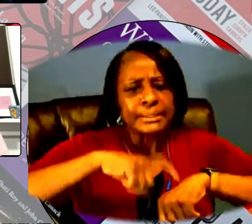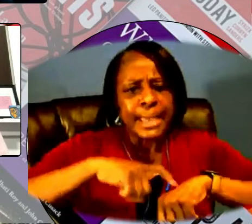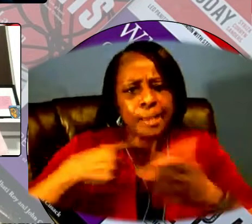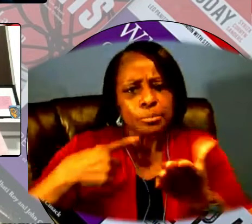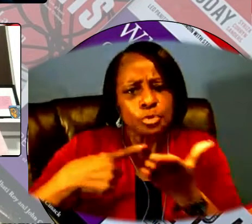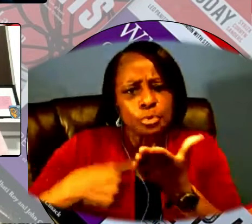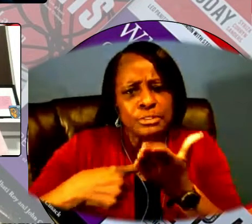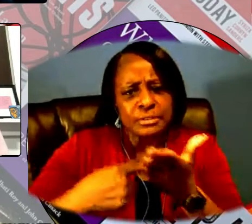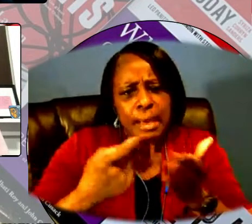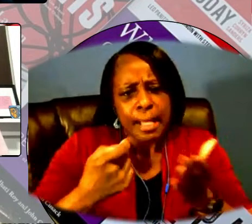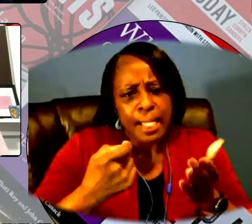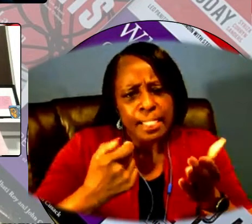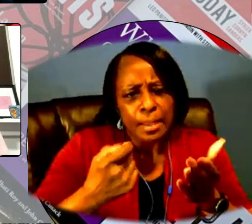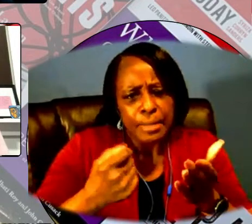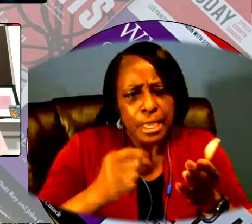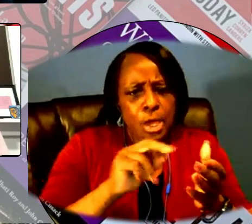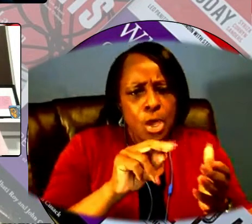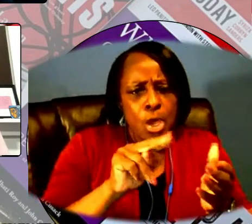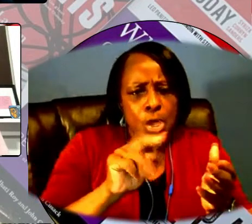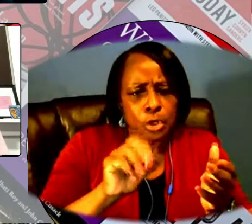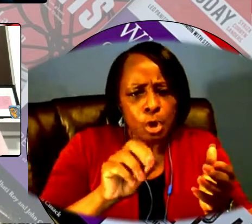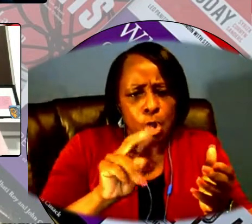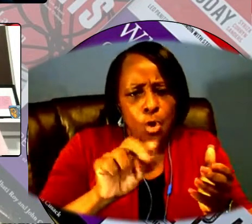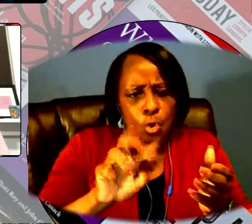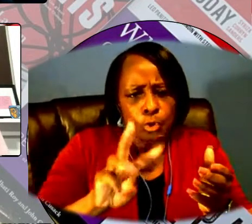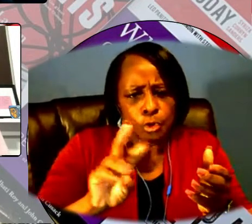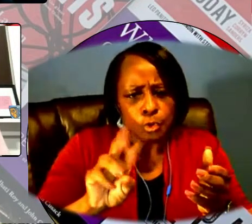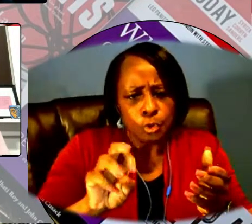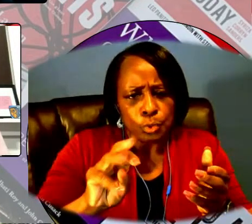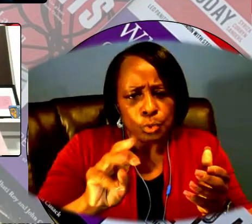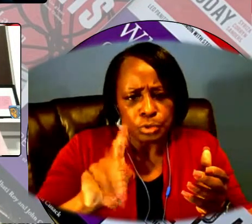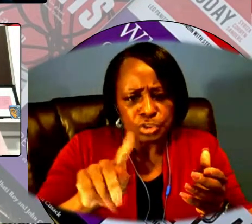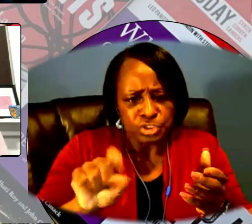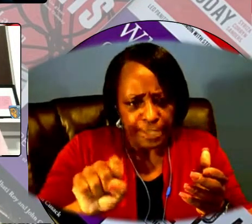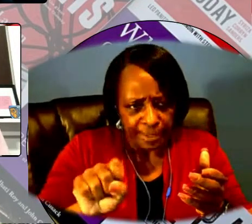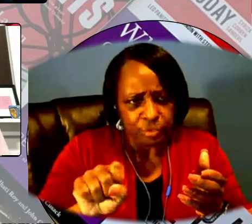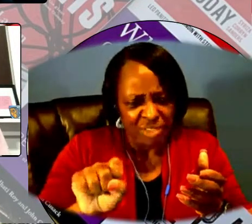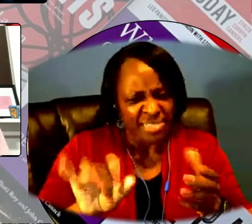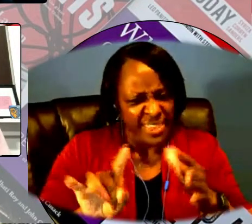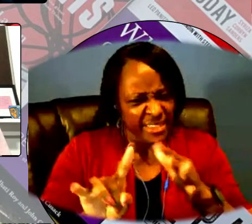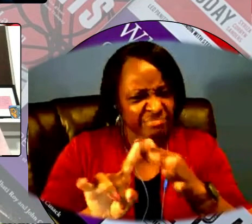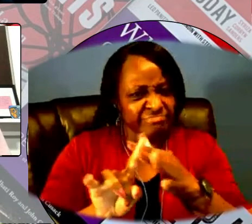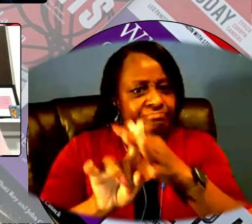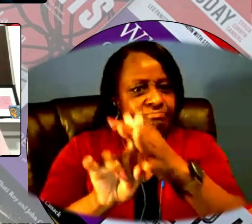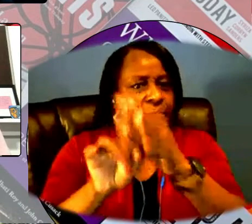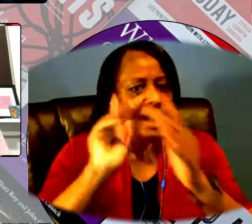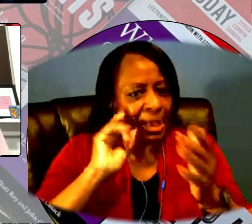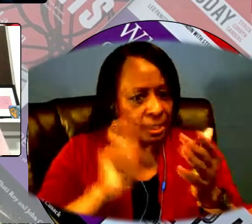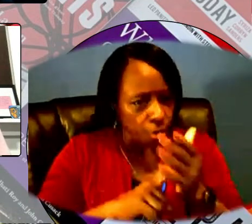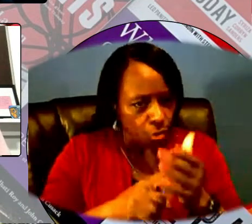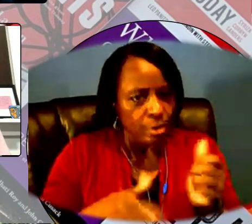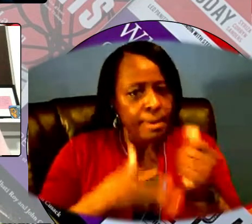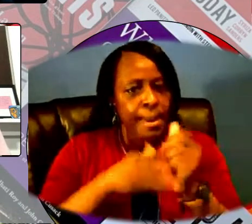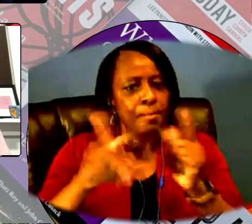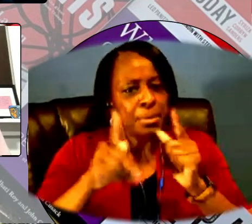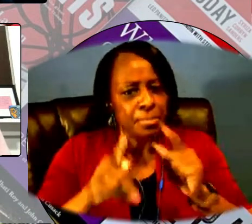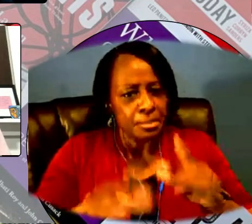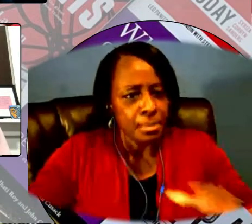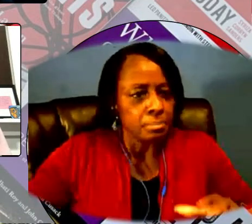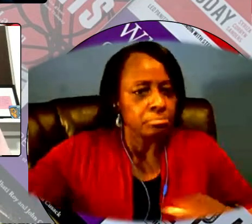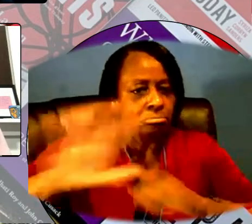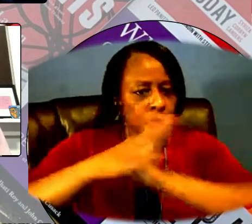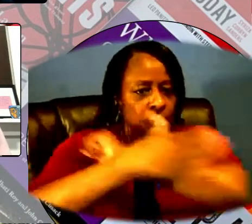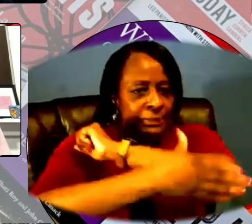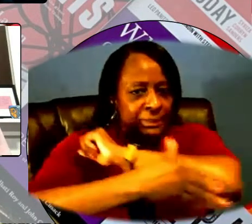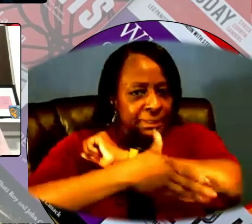about the No New Jails National Network, which is an emerging network that's bringing together campaigns across the country.